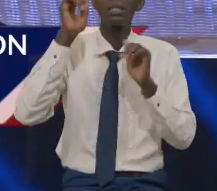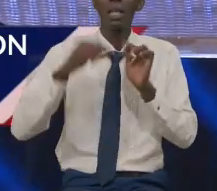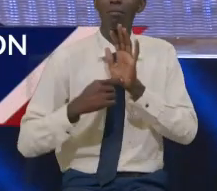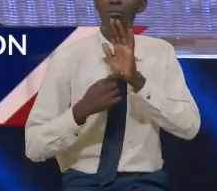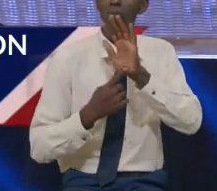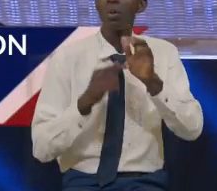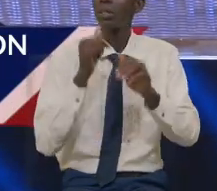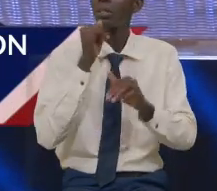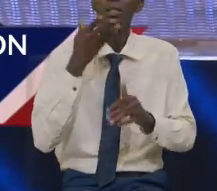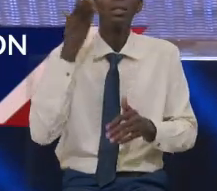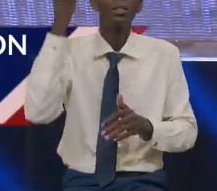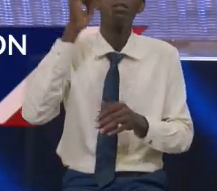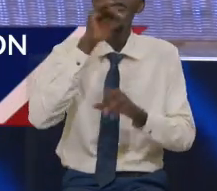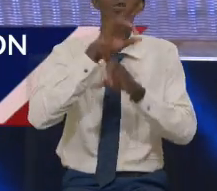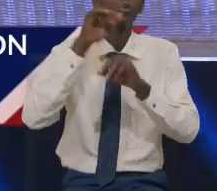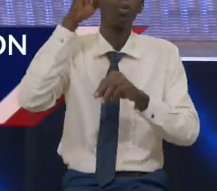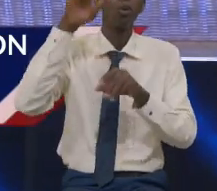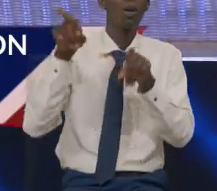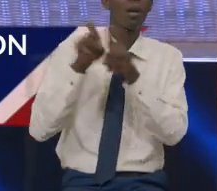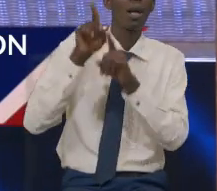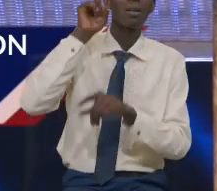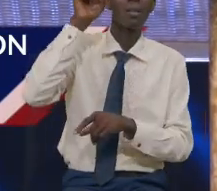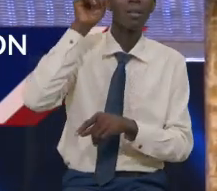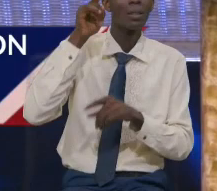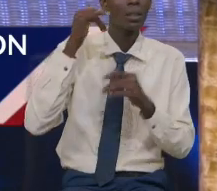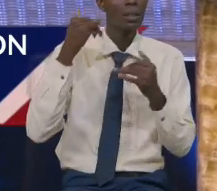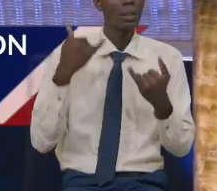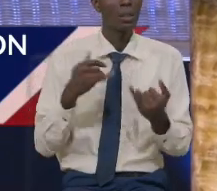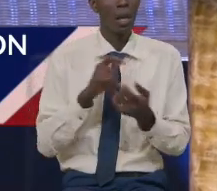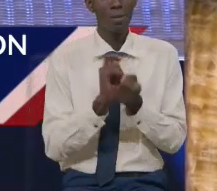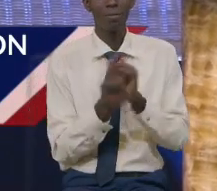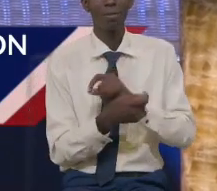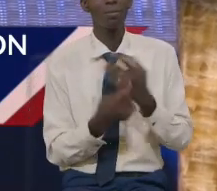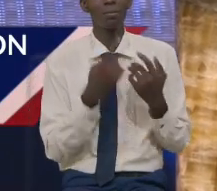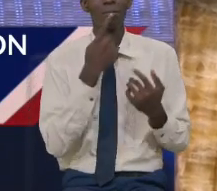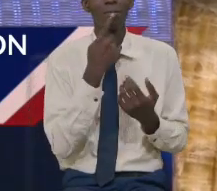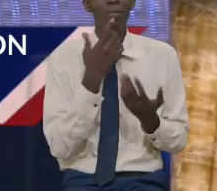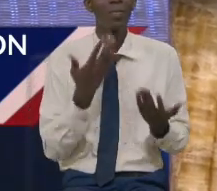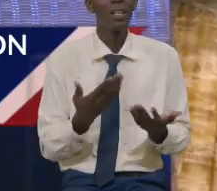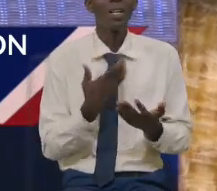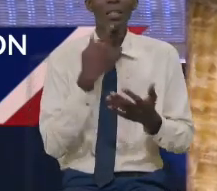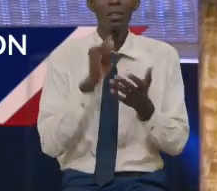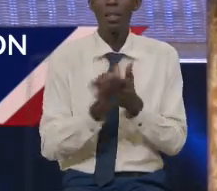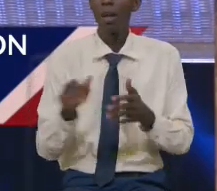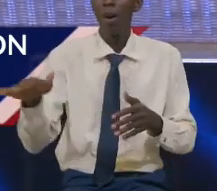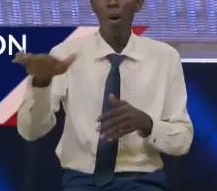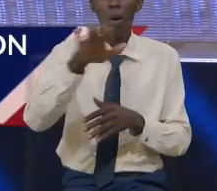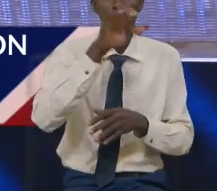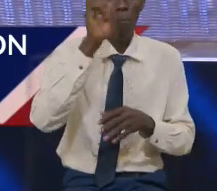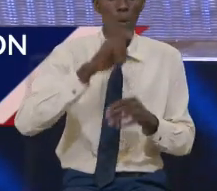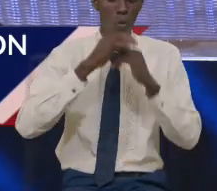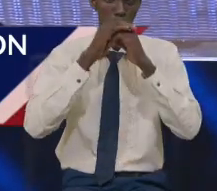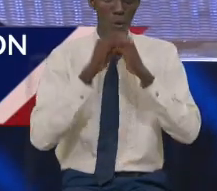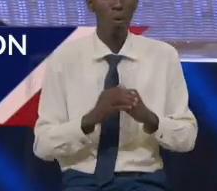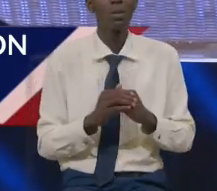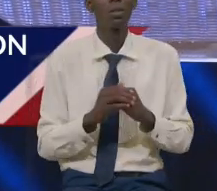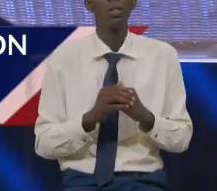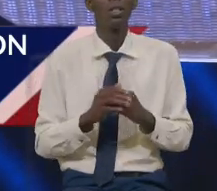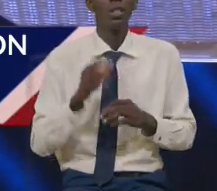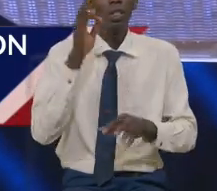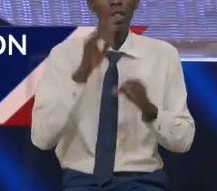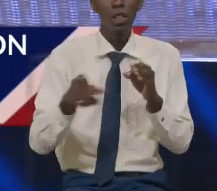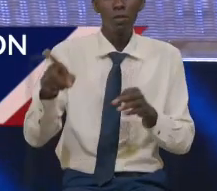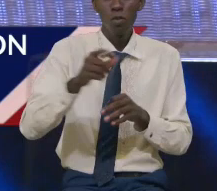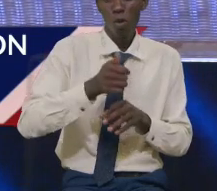There's no God like this, but look at him. Now he said, everybody will worship, but if ye worship